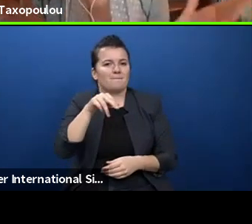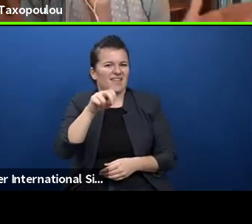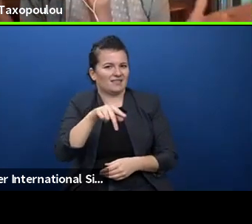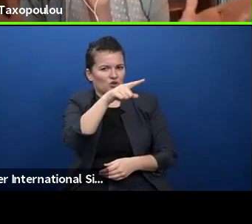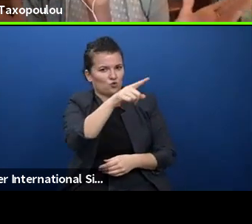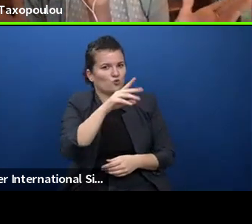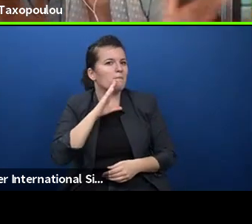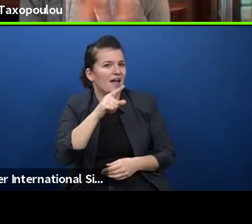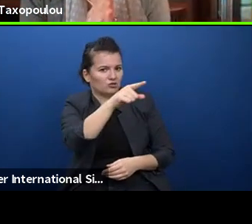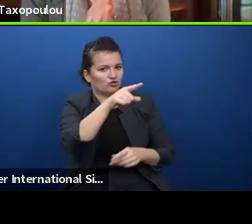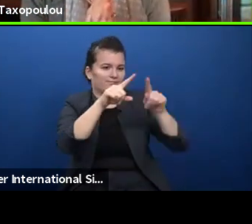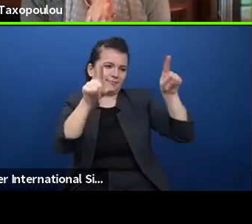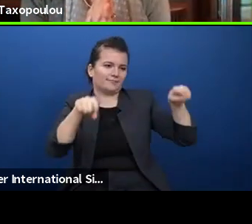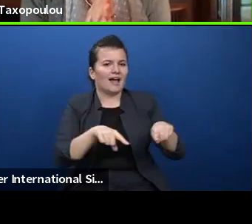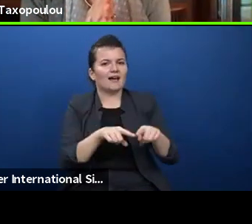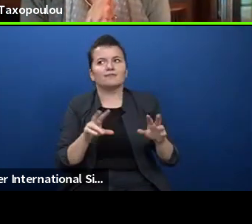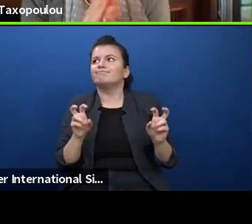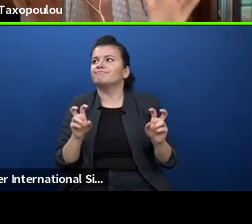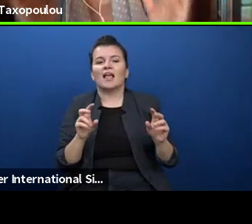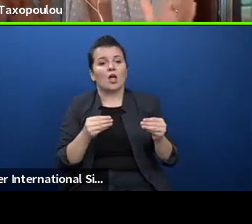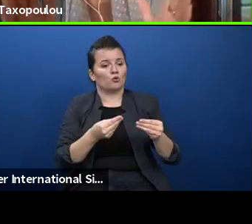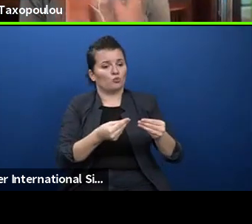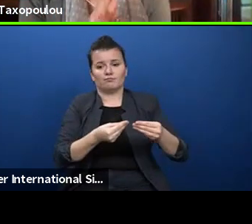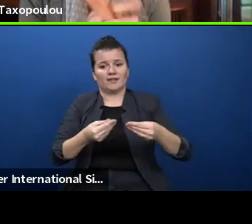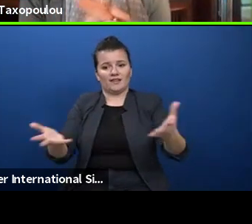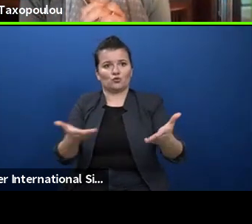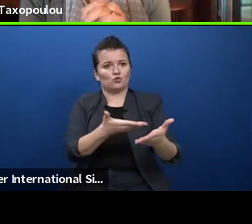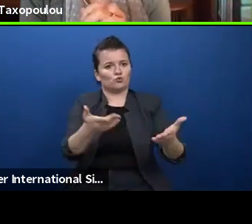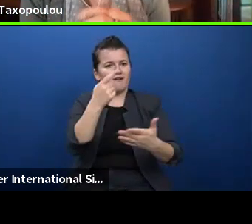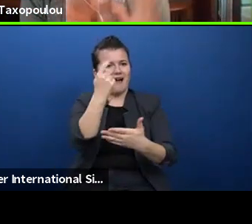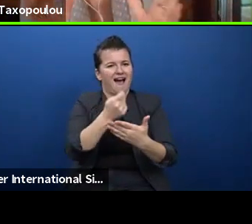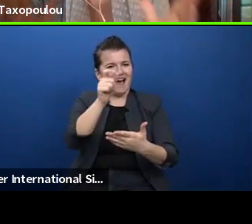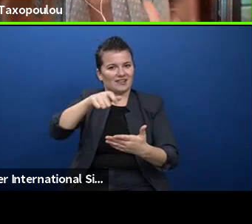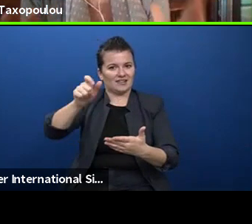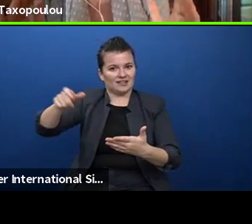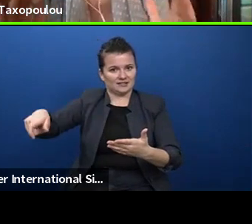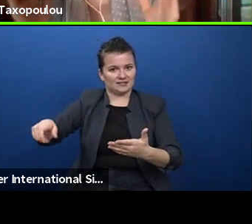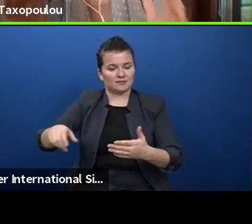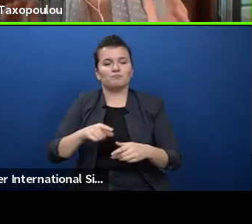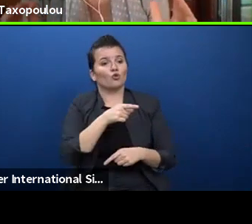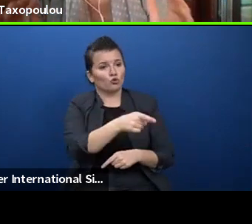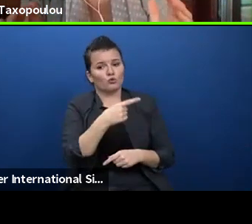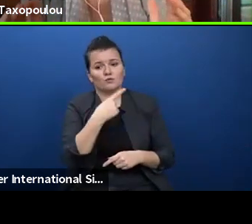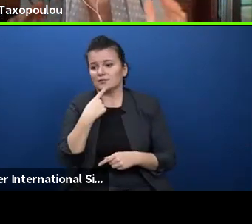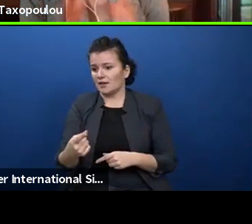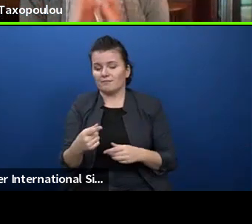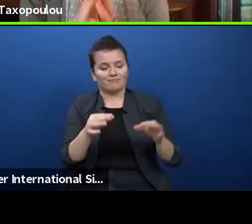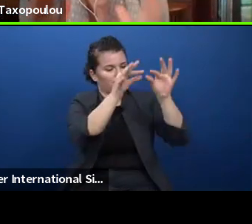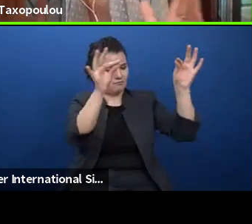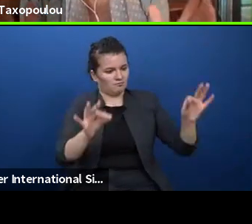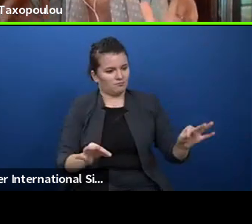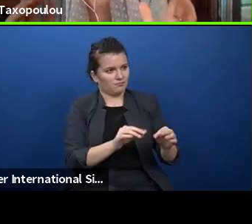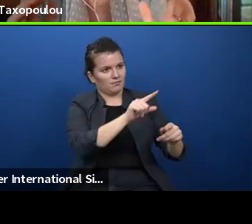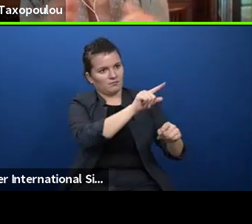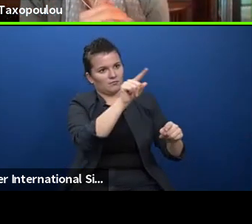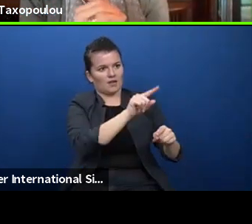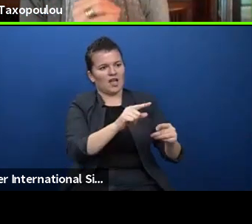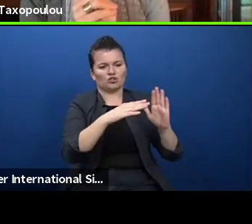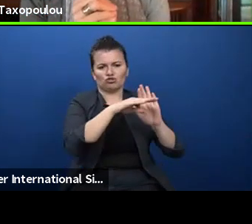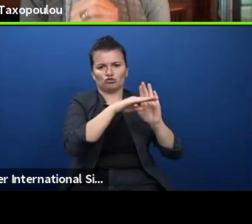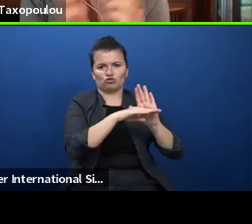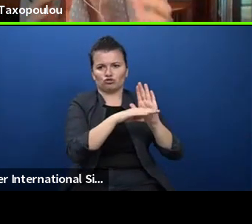an artistic exercise, asking them to practice very strict environmental rules for a period of